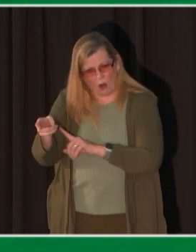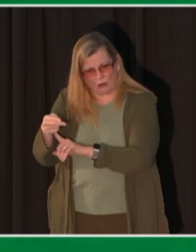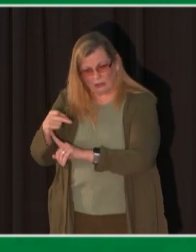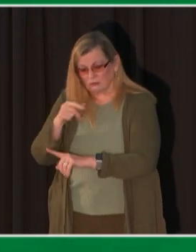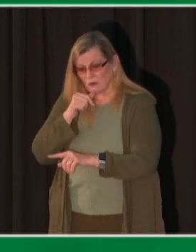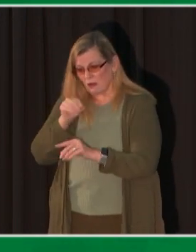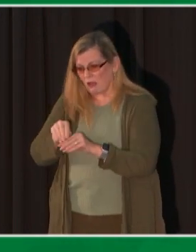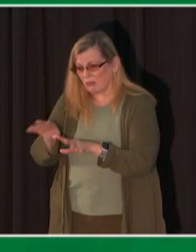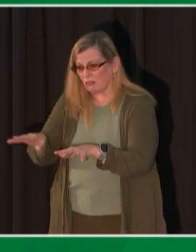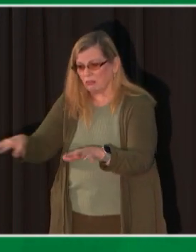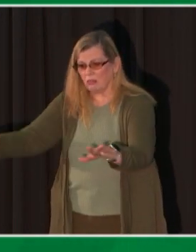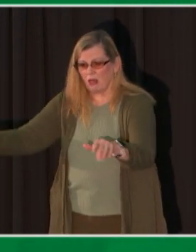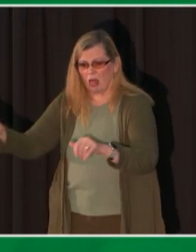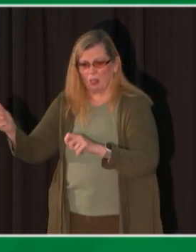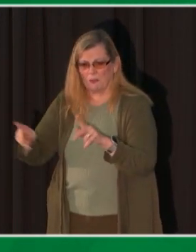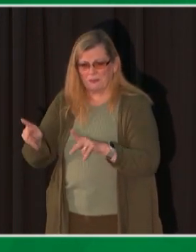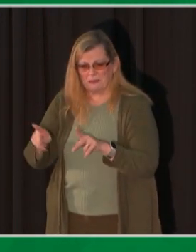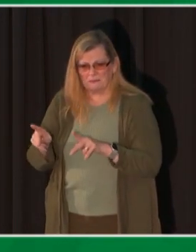Perry, go ahead.